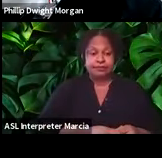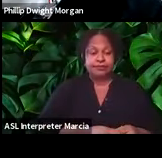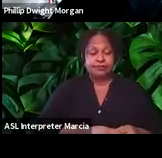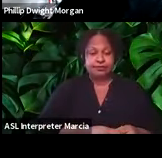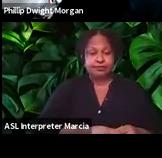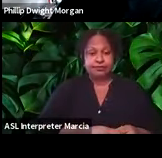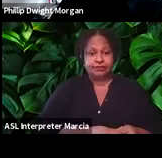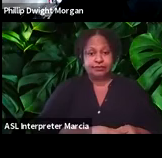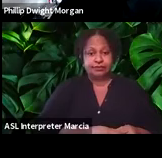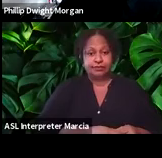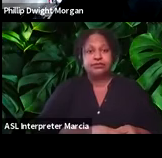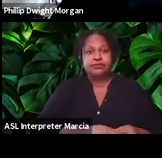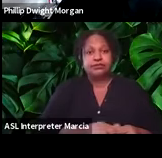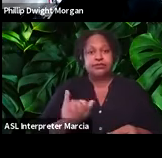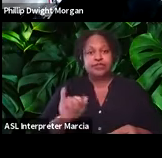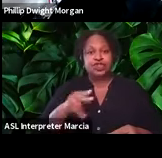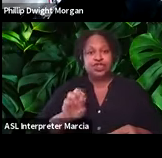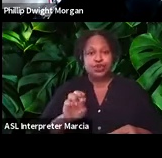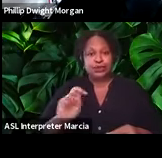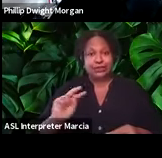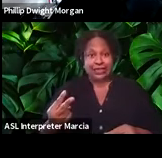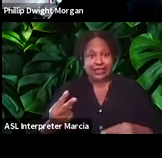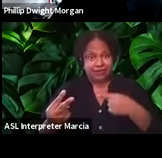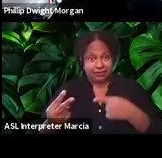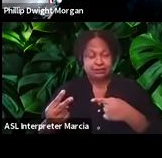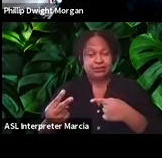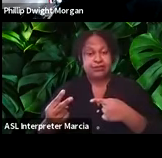you know, on June 2nd,